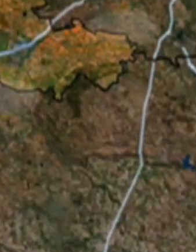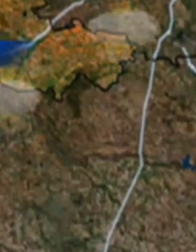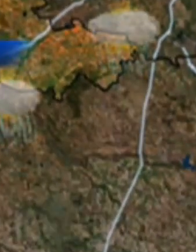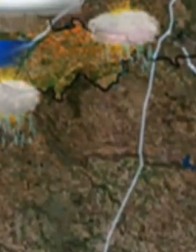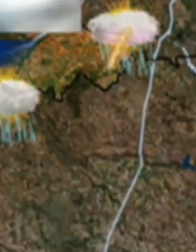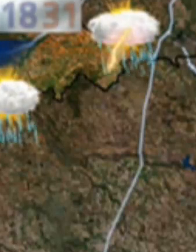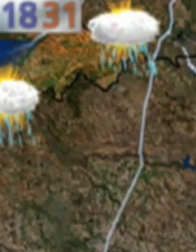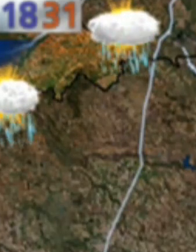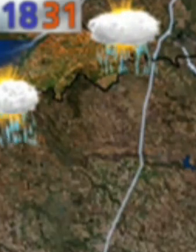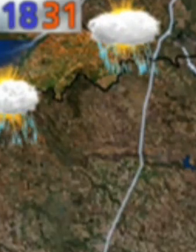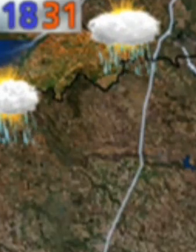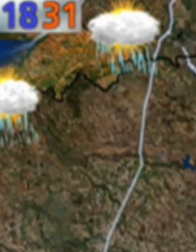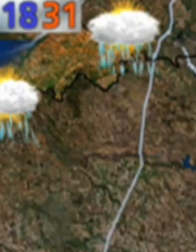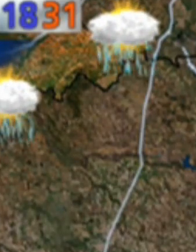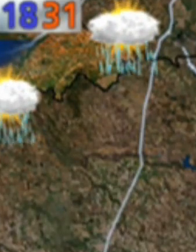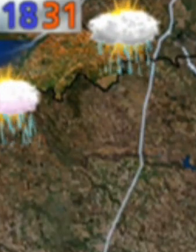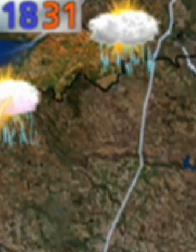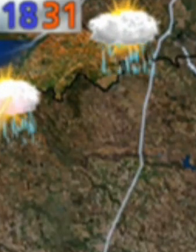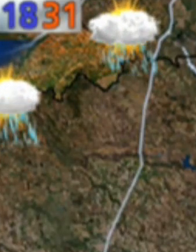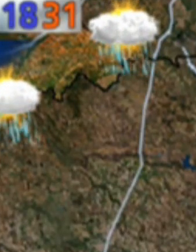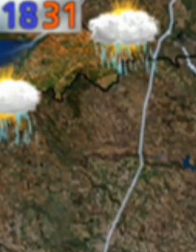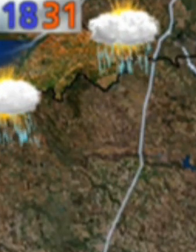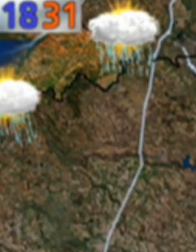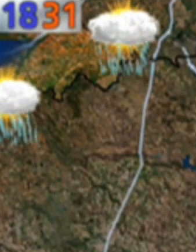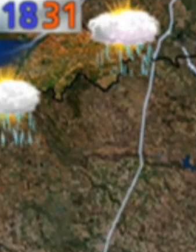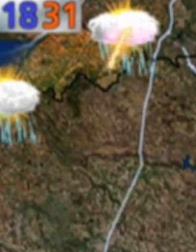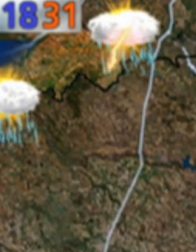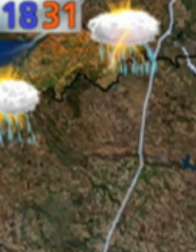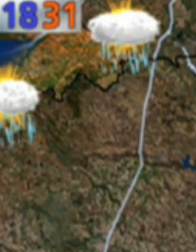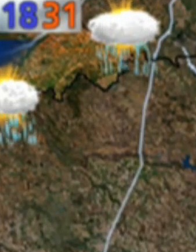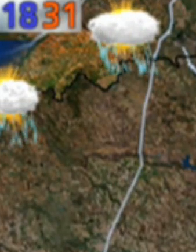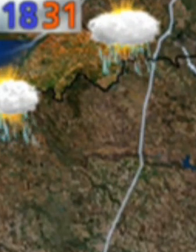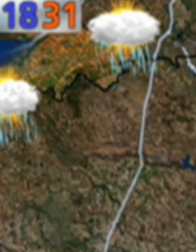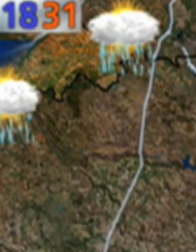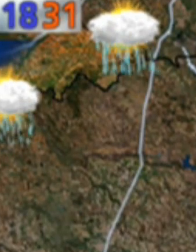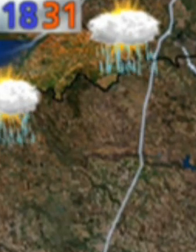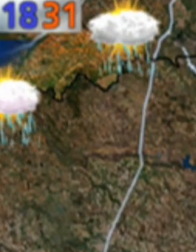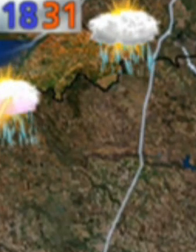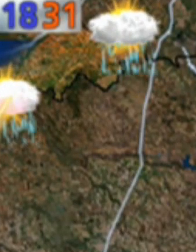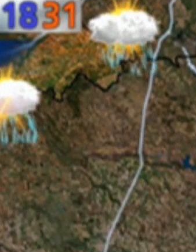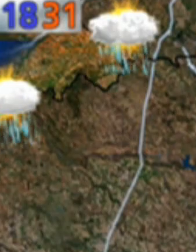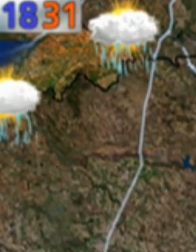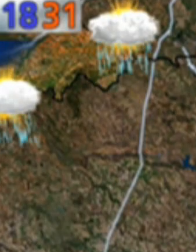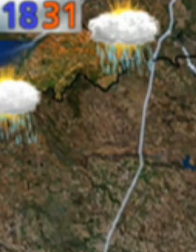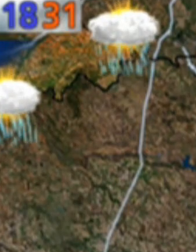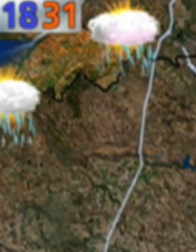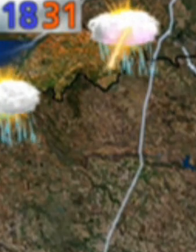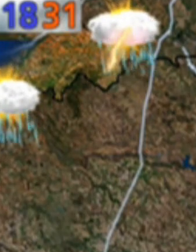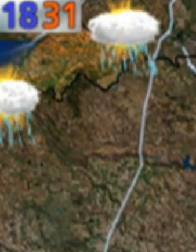mo provinceng go tlana le gone go nna le pula Ottosdal ka dikgata di le 31 Taung ka dikgata di le